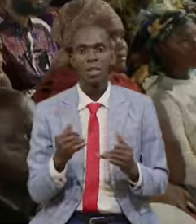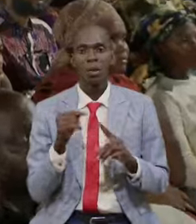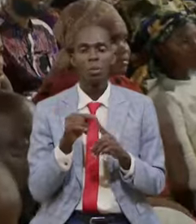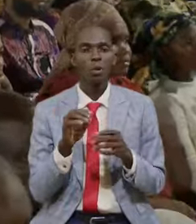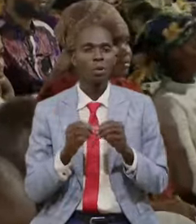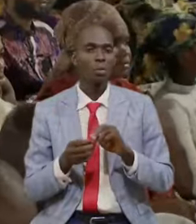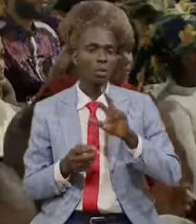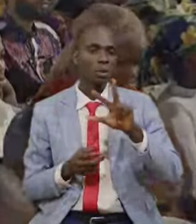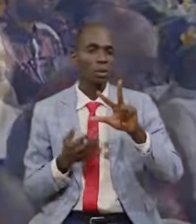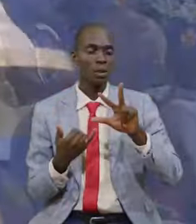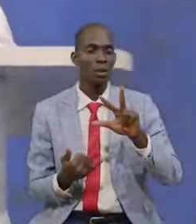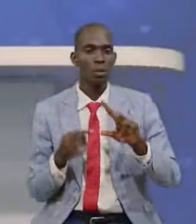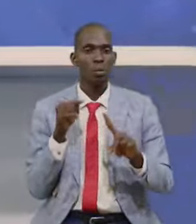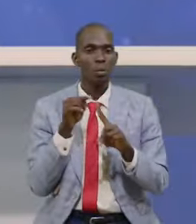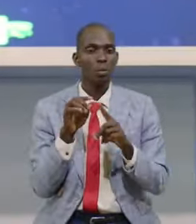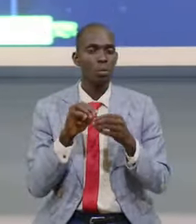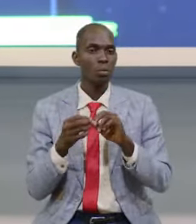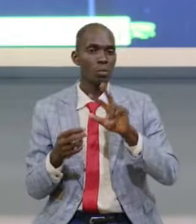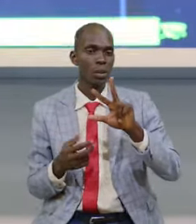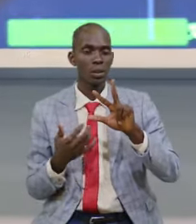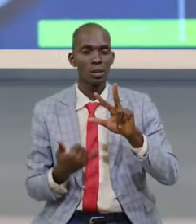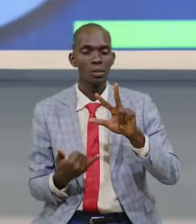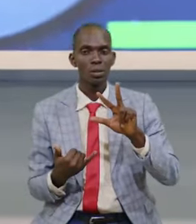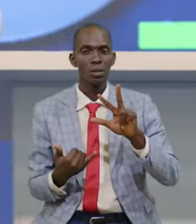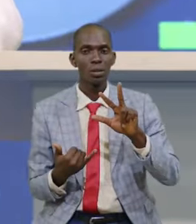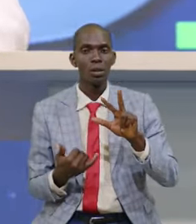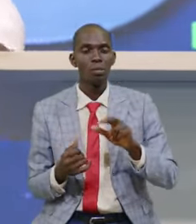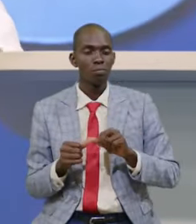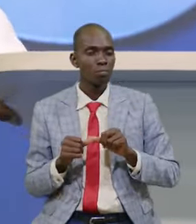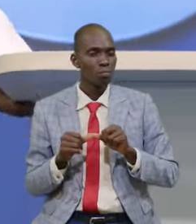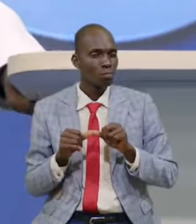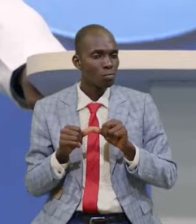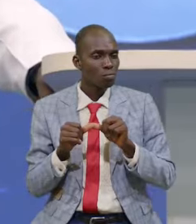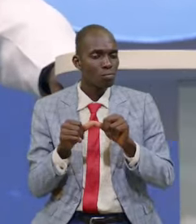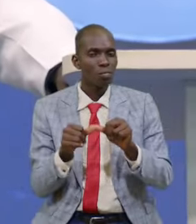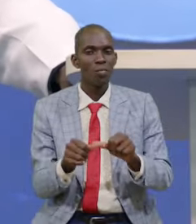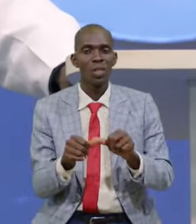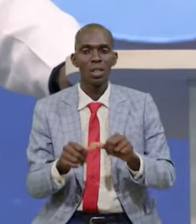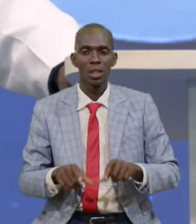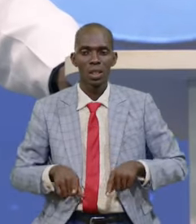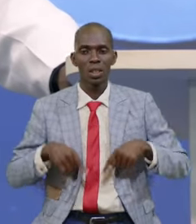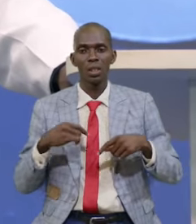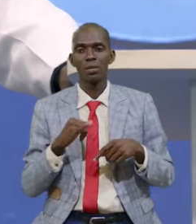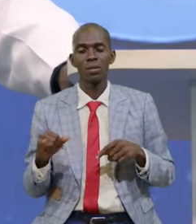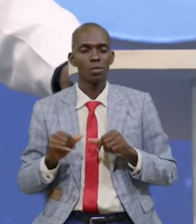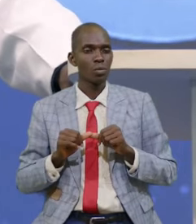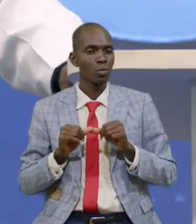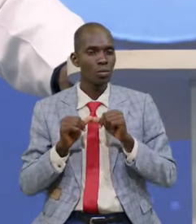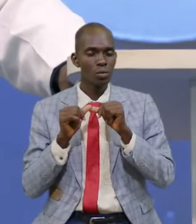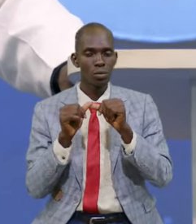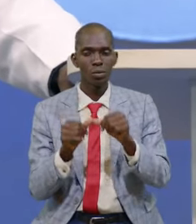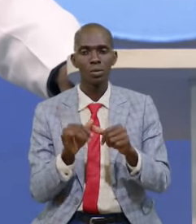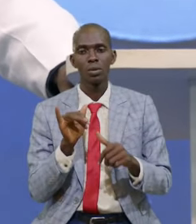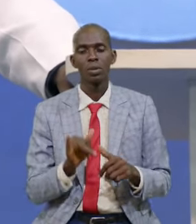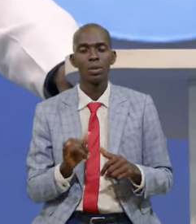now. Point number three. Perpetually living. Perpetually